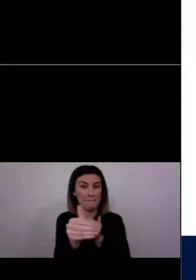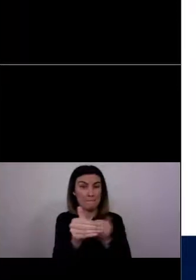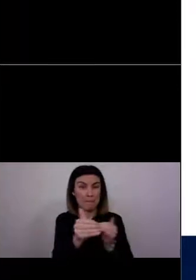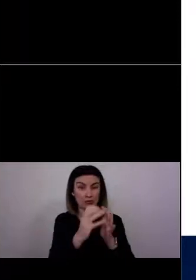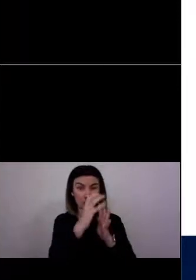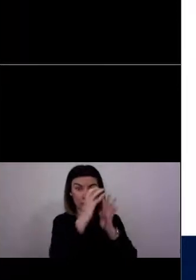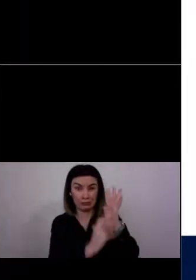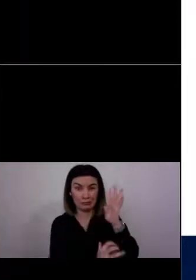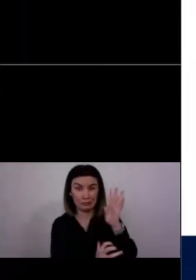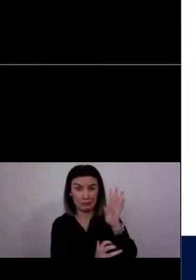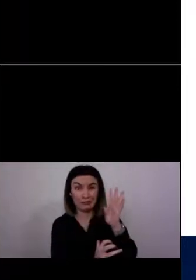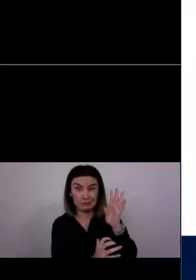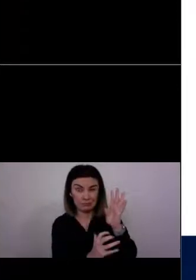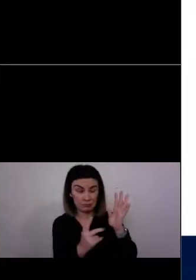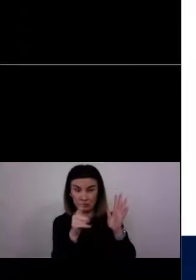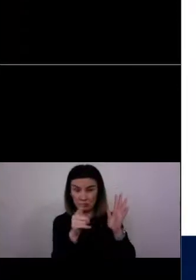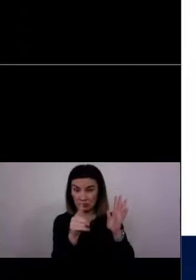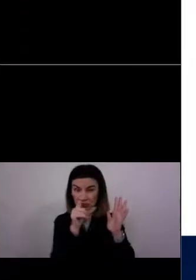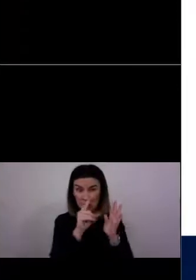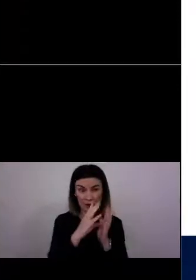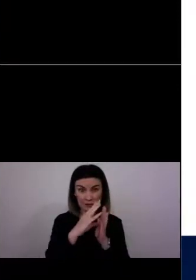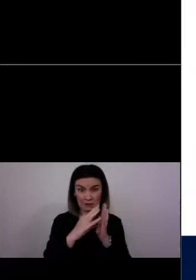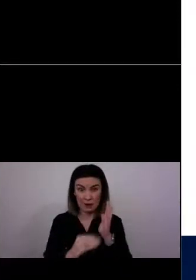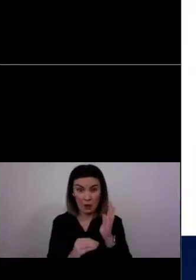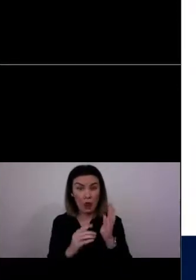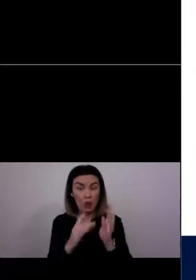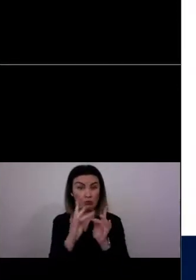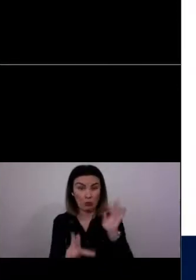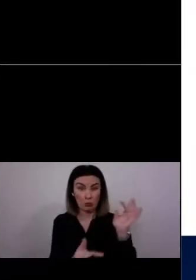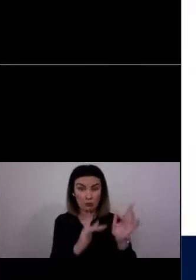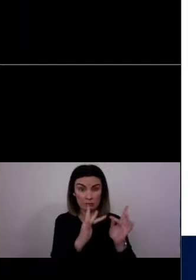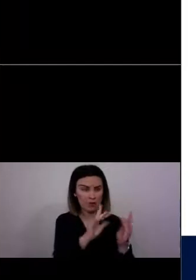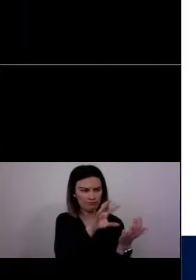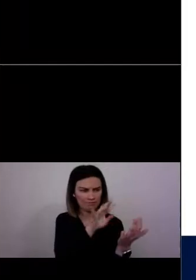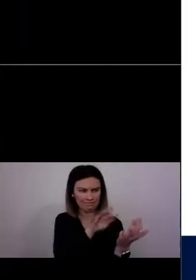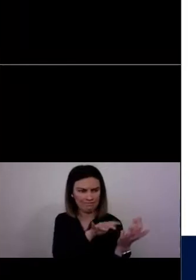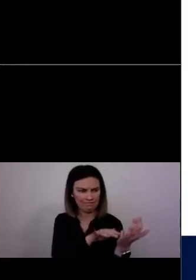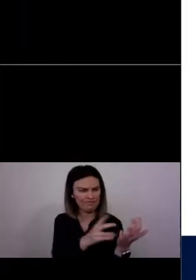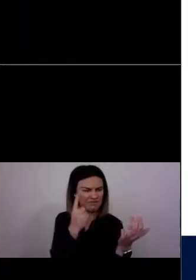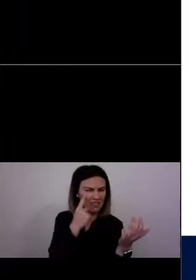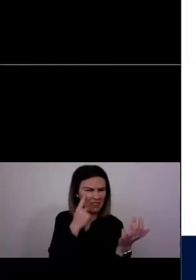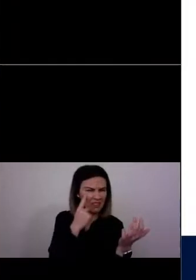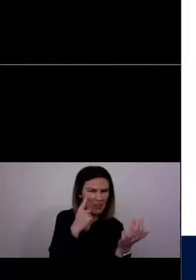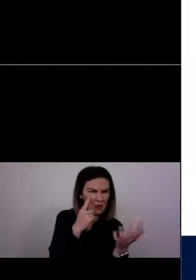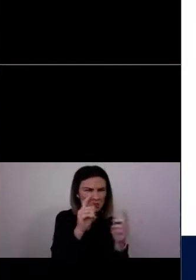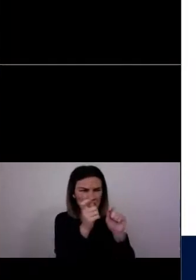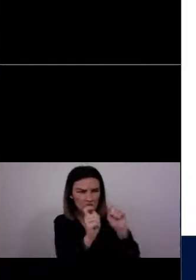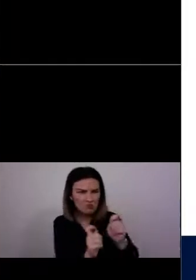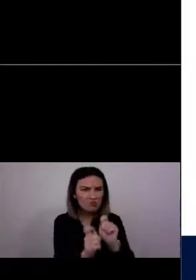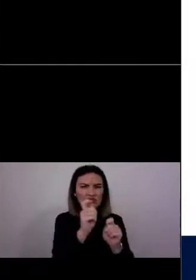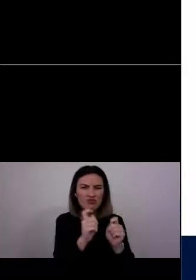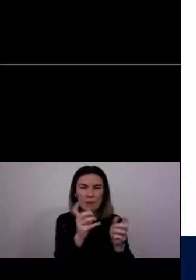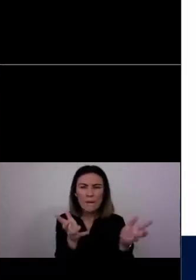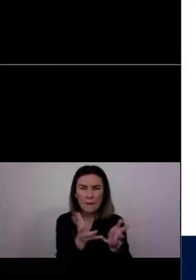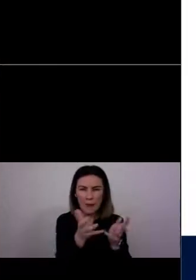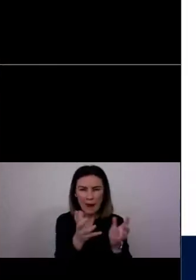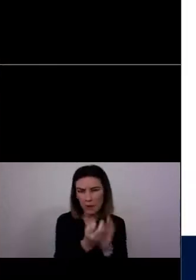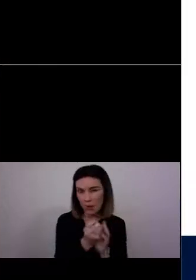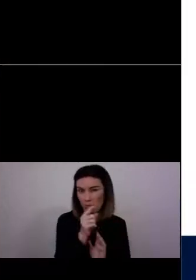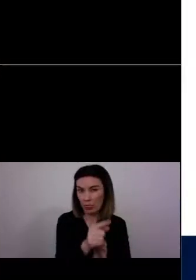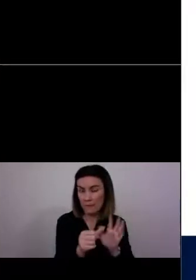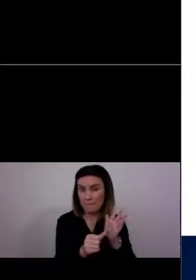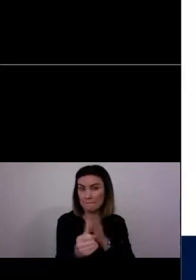it and have a bit of a play around with it before filling it in and submitting it in your application. With this